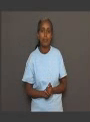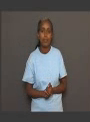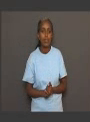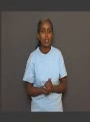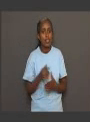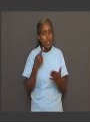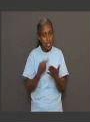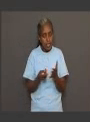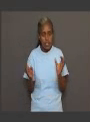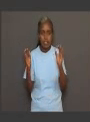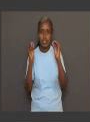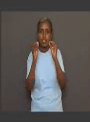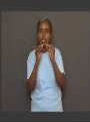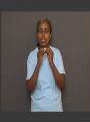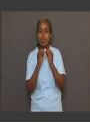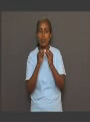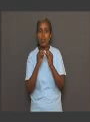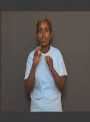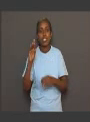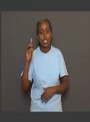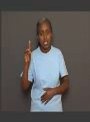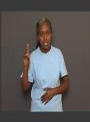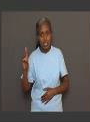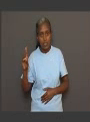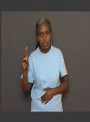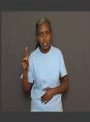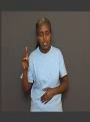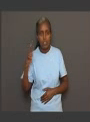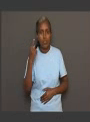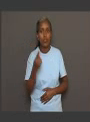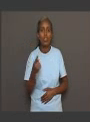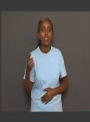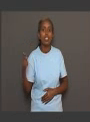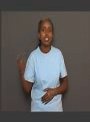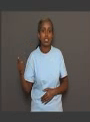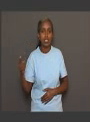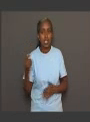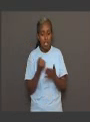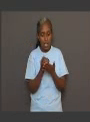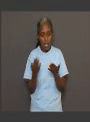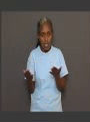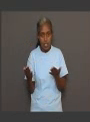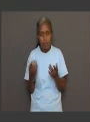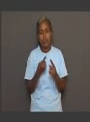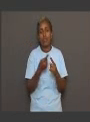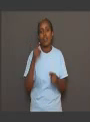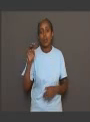It is the sum of the deviations of each item from the